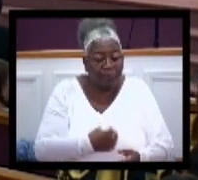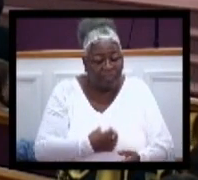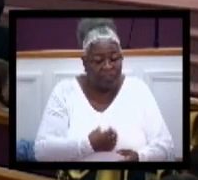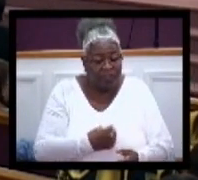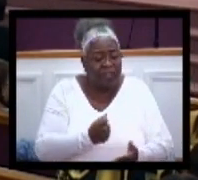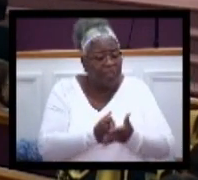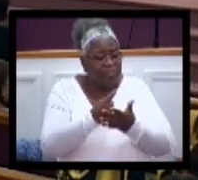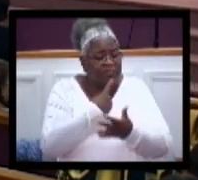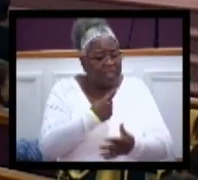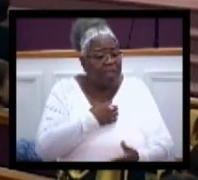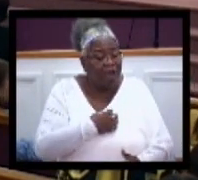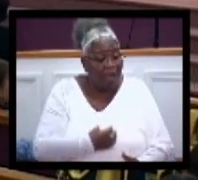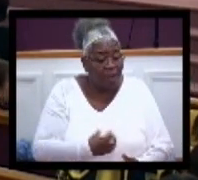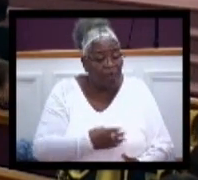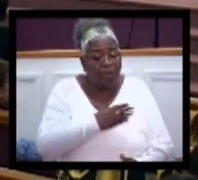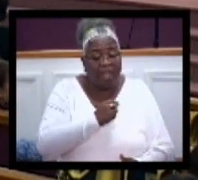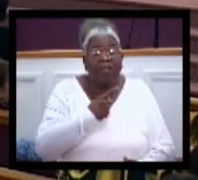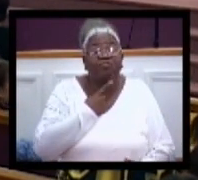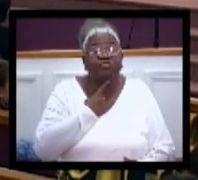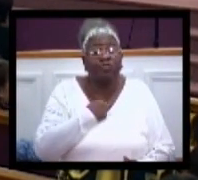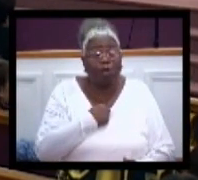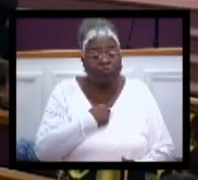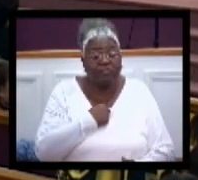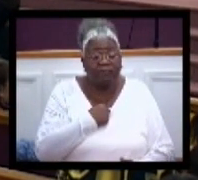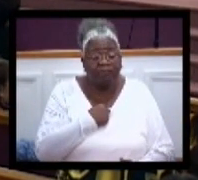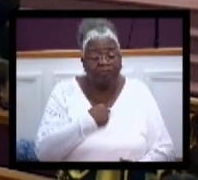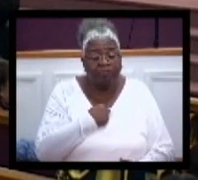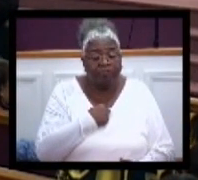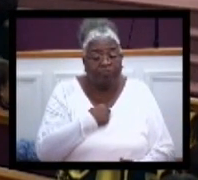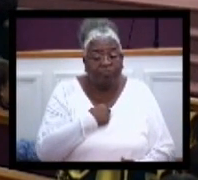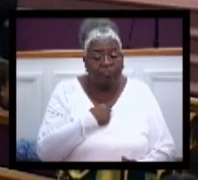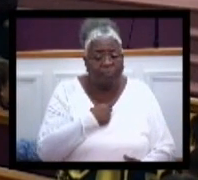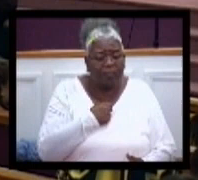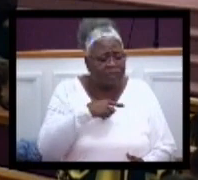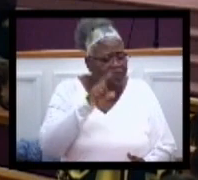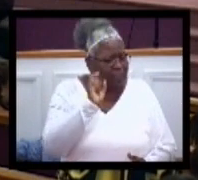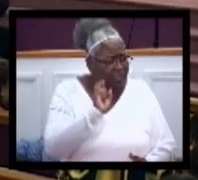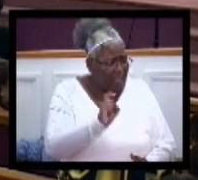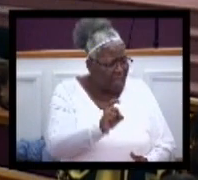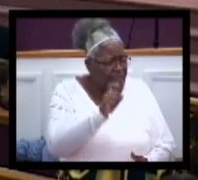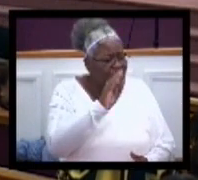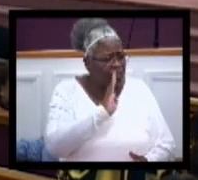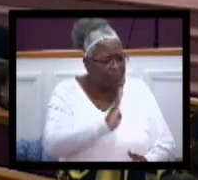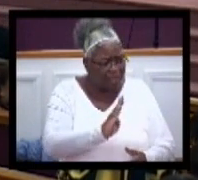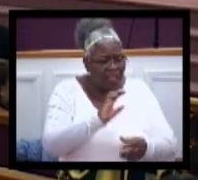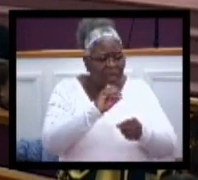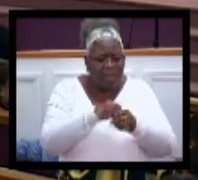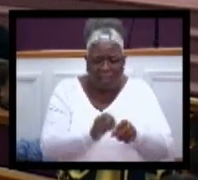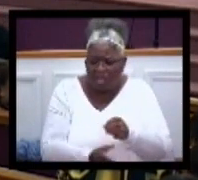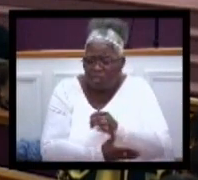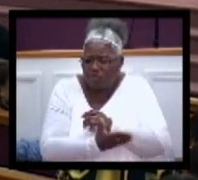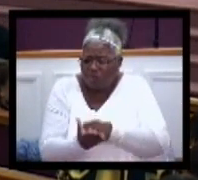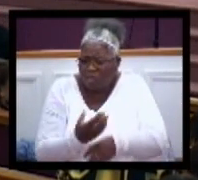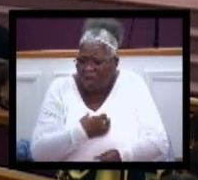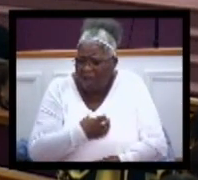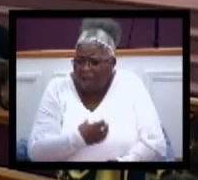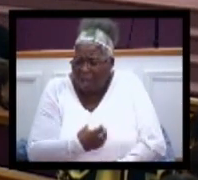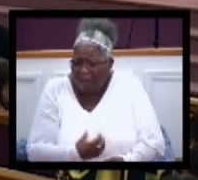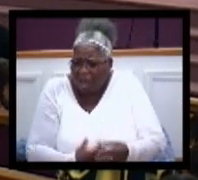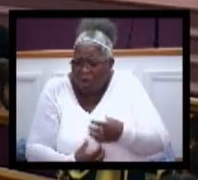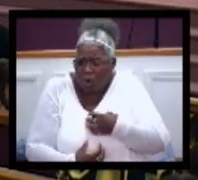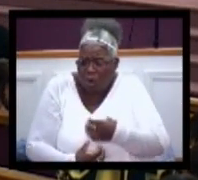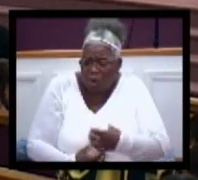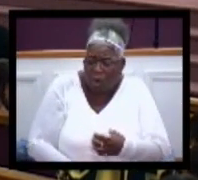hunger and thirst. There's got to be in you a hunger. Notice